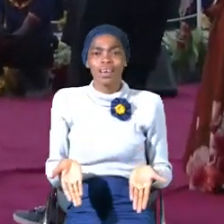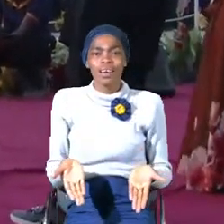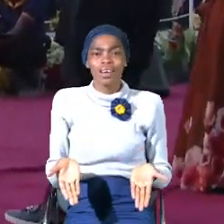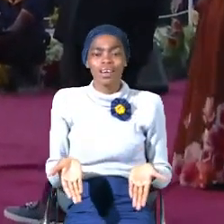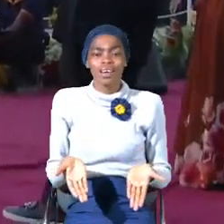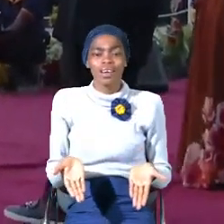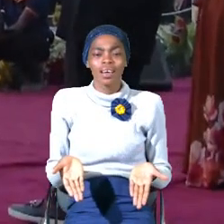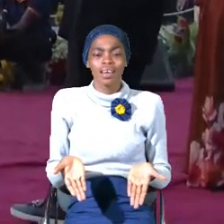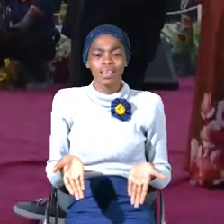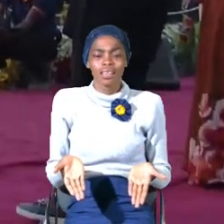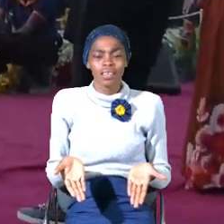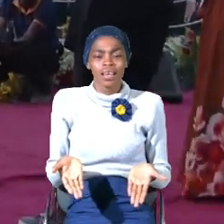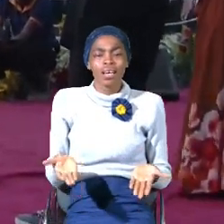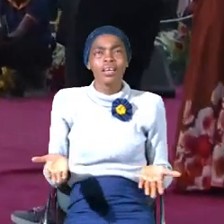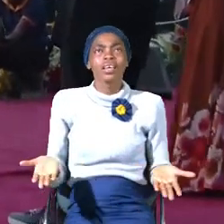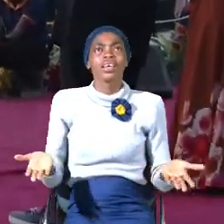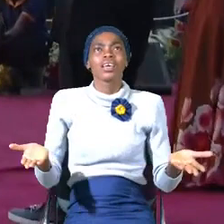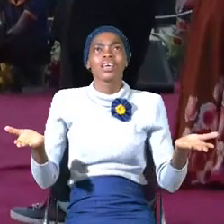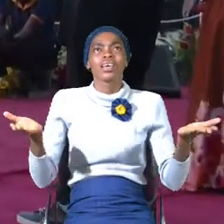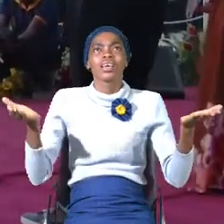Right at your altar.